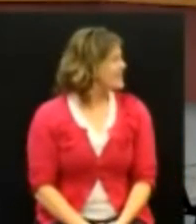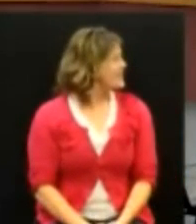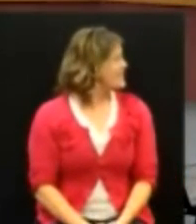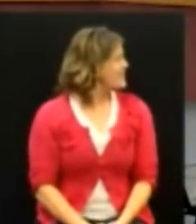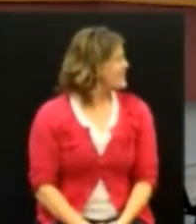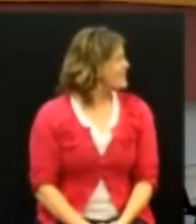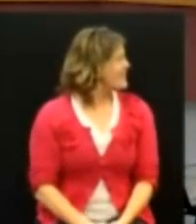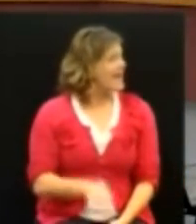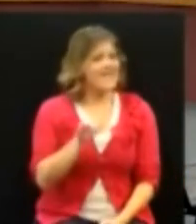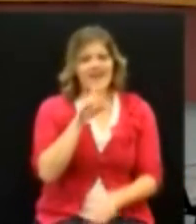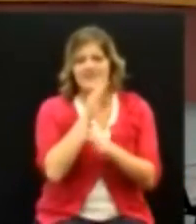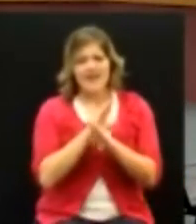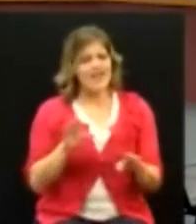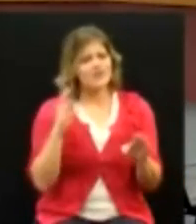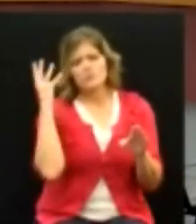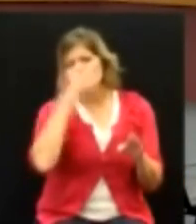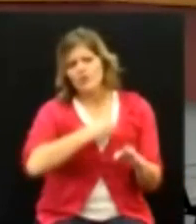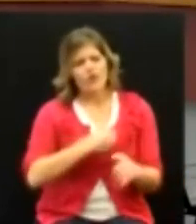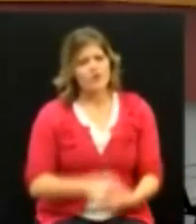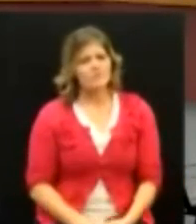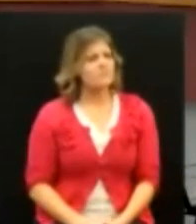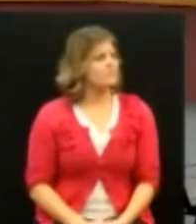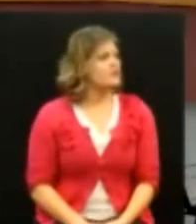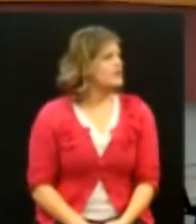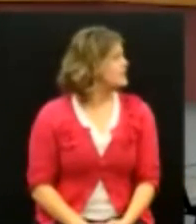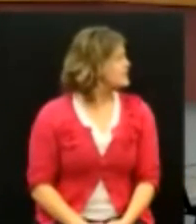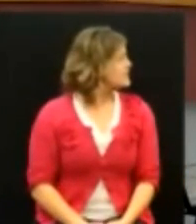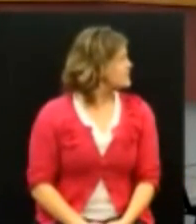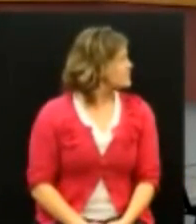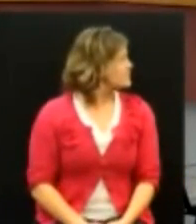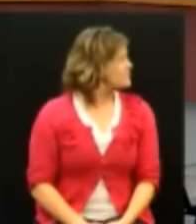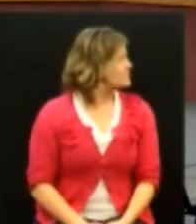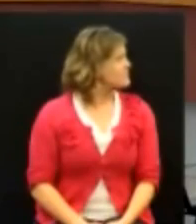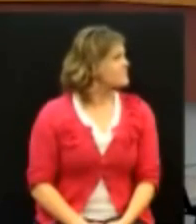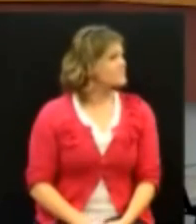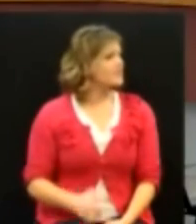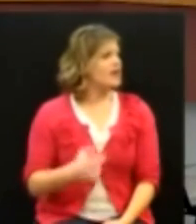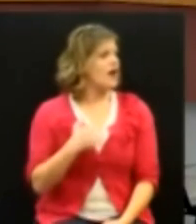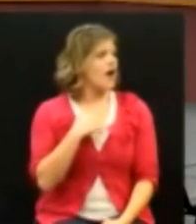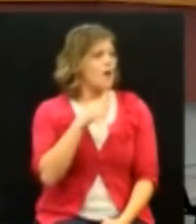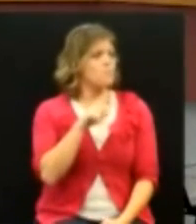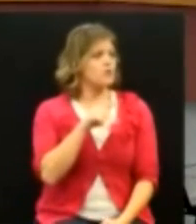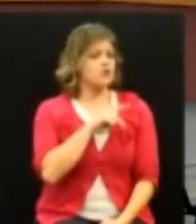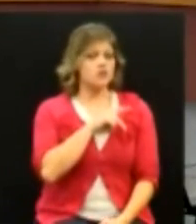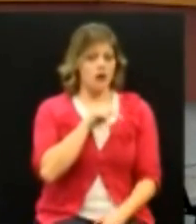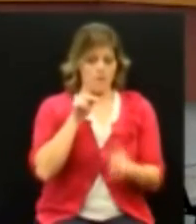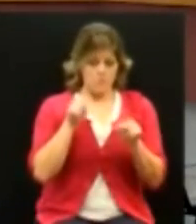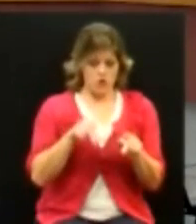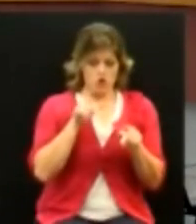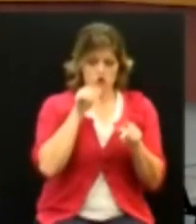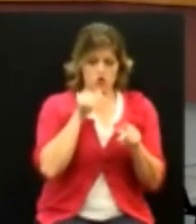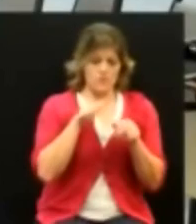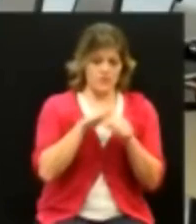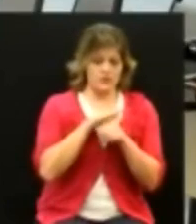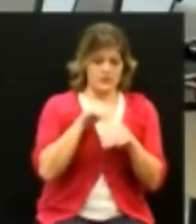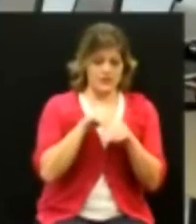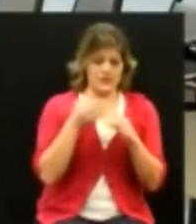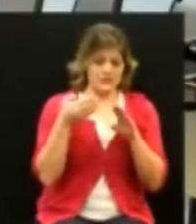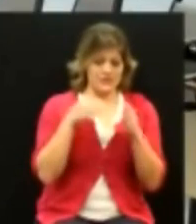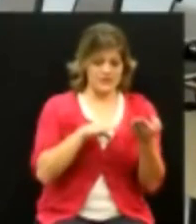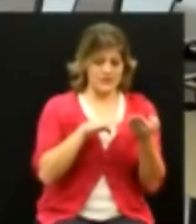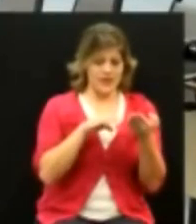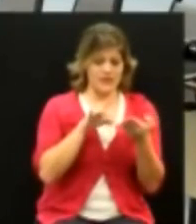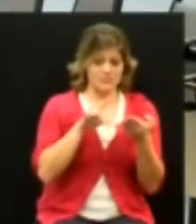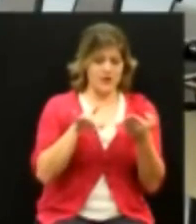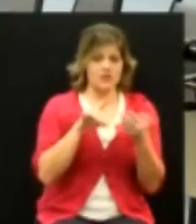That silence was beautiful. Yes. Amen. You know, I'm a person who fills in dead space, but I'd love just to hear it, Brian.